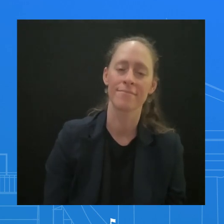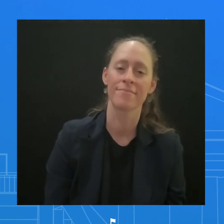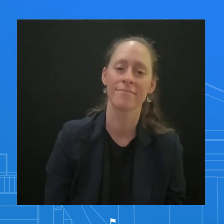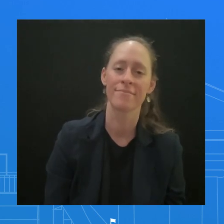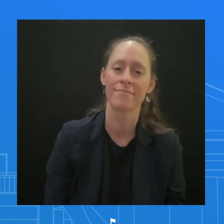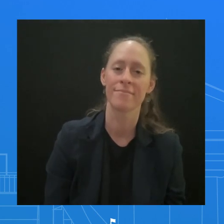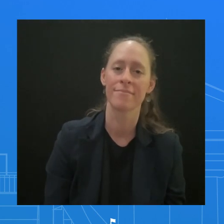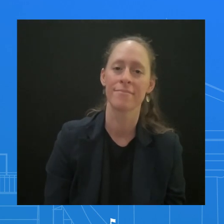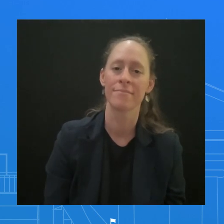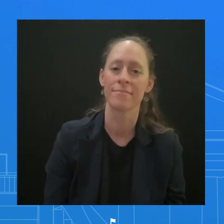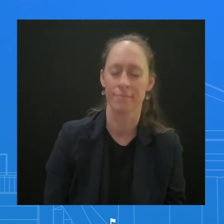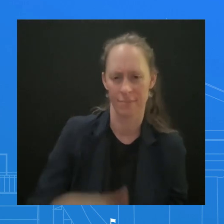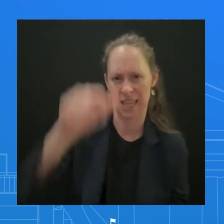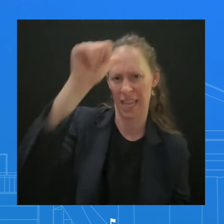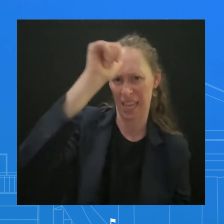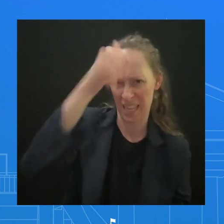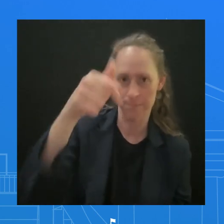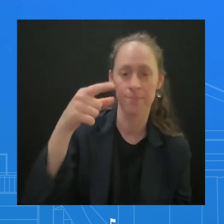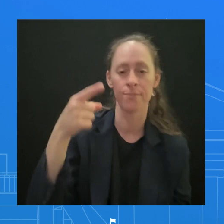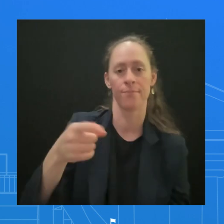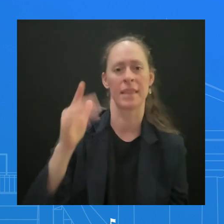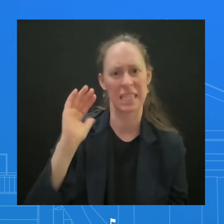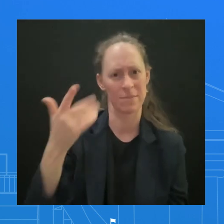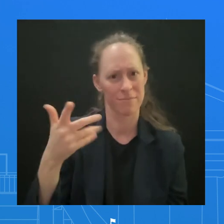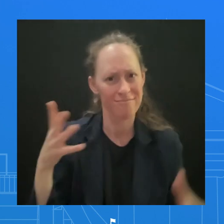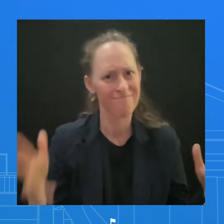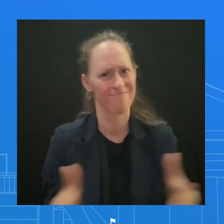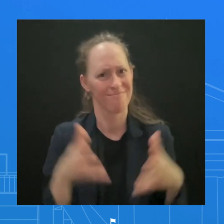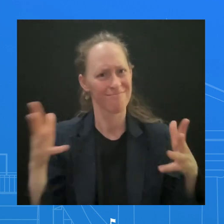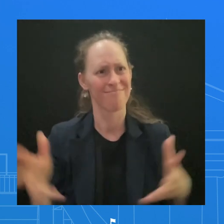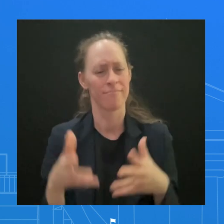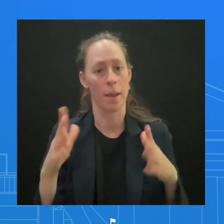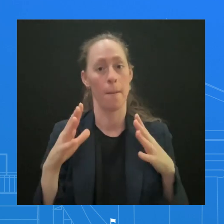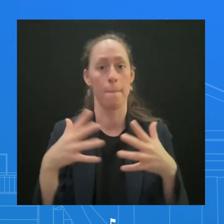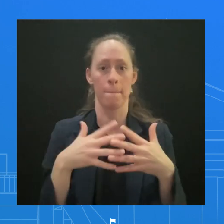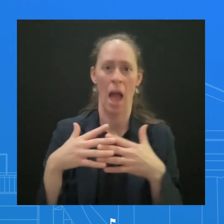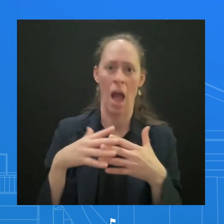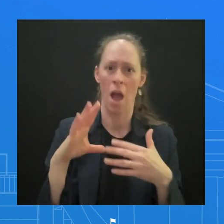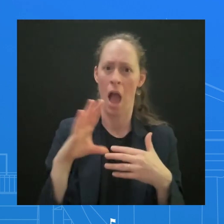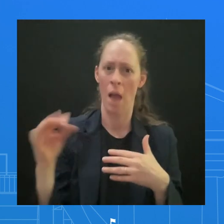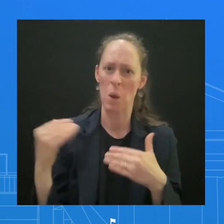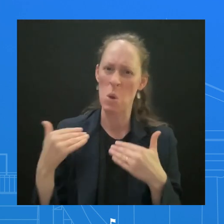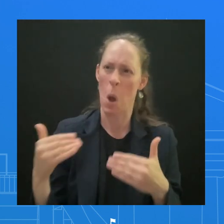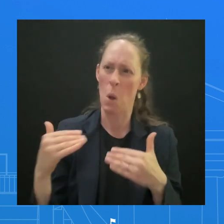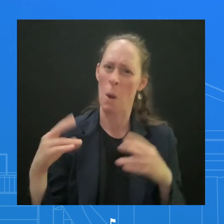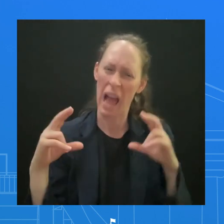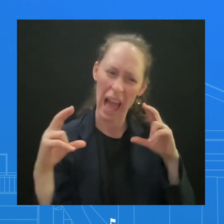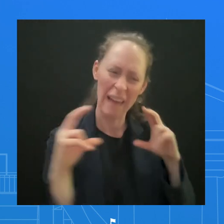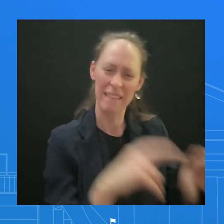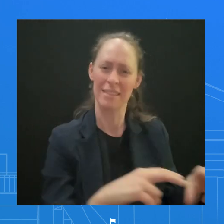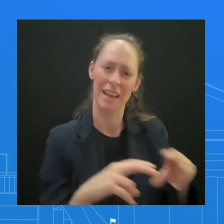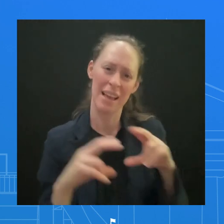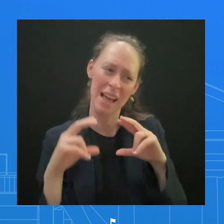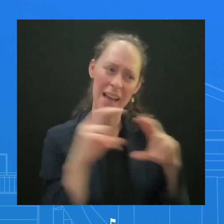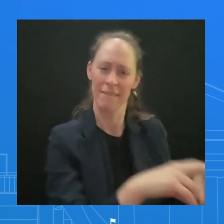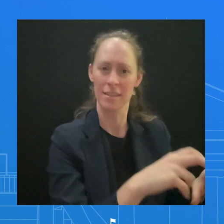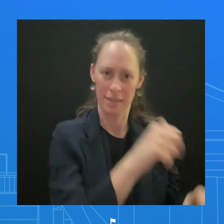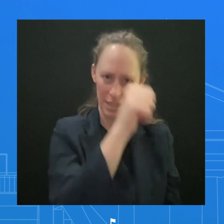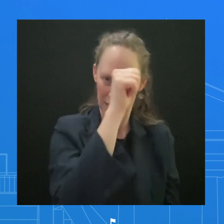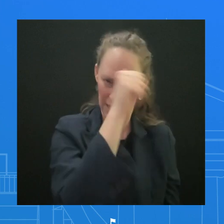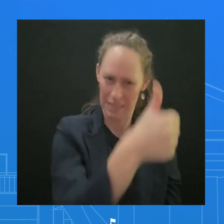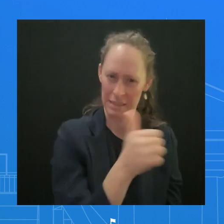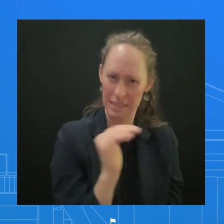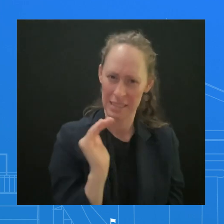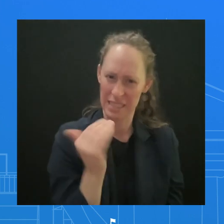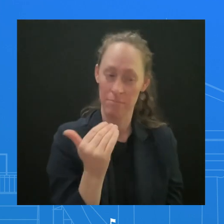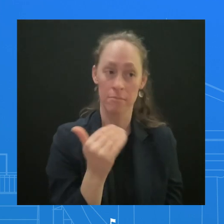business? This push for American companies to do more business in India, is that a way to move away from China? A